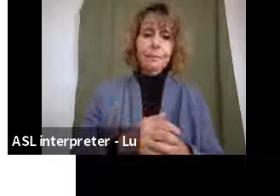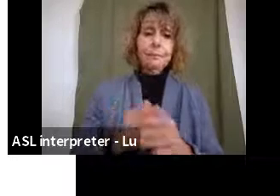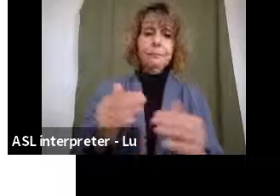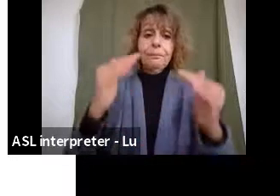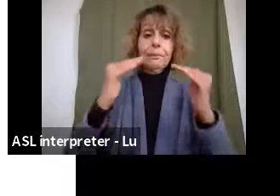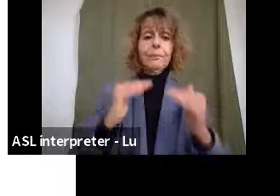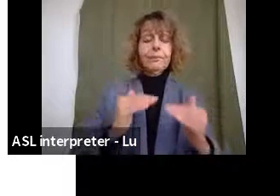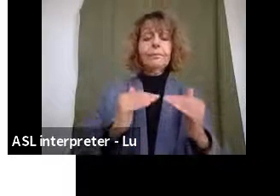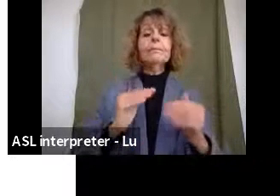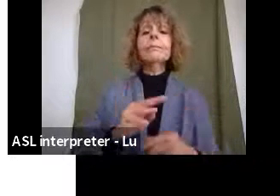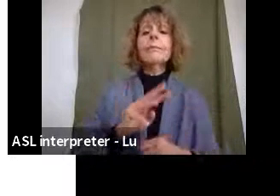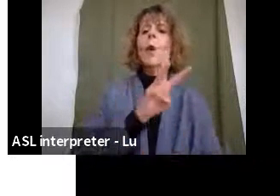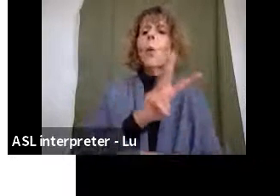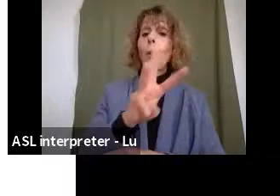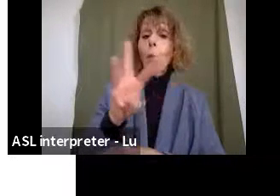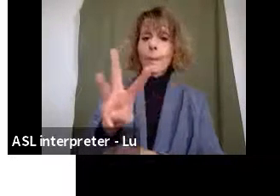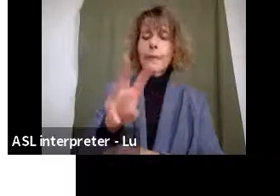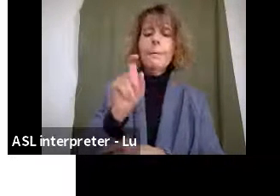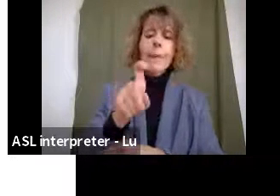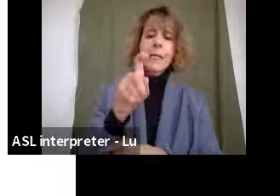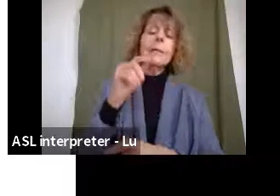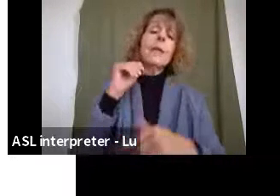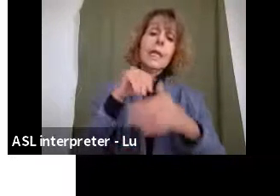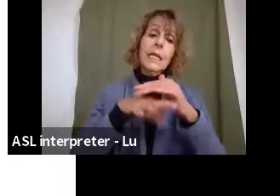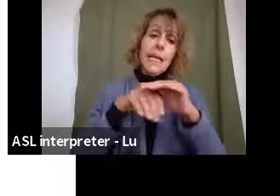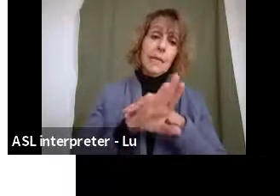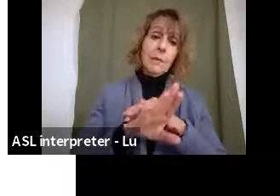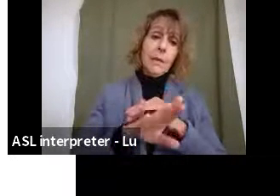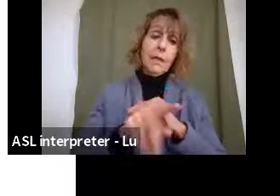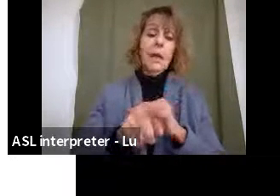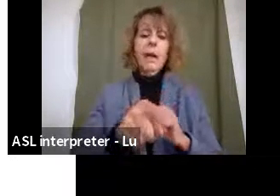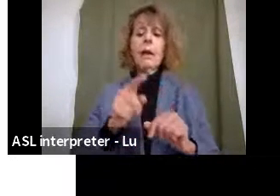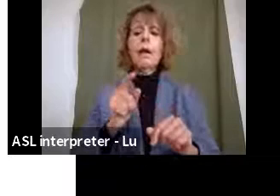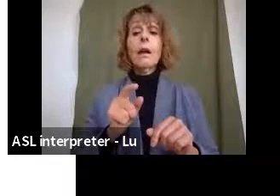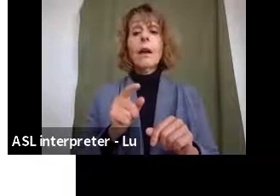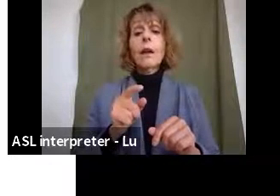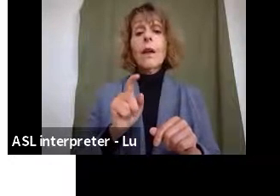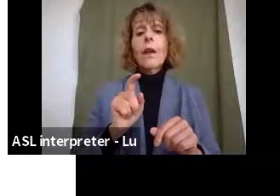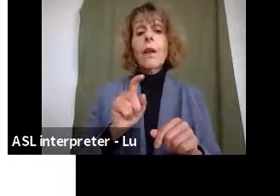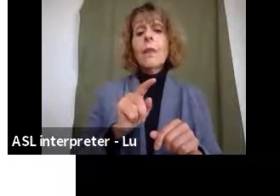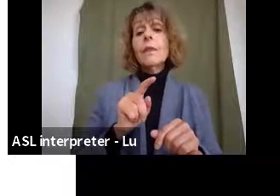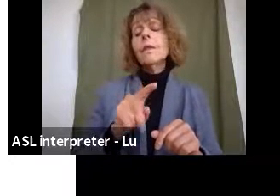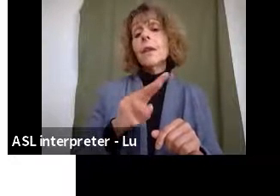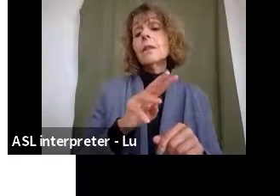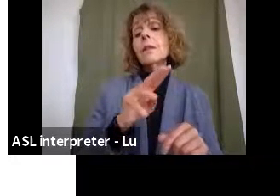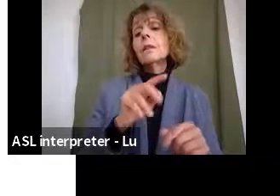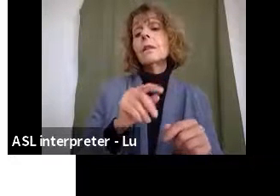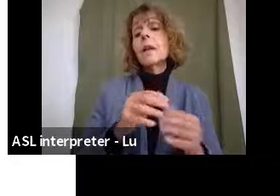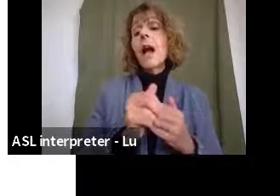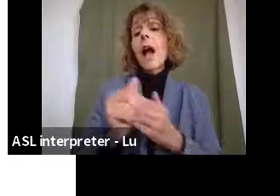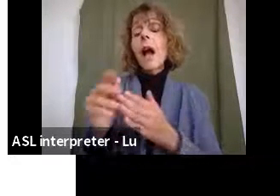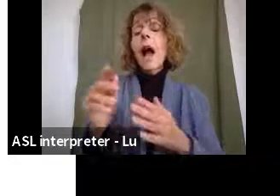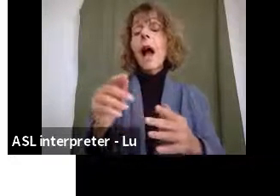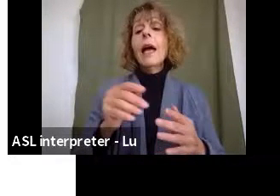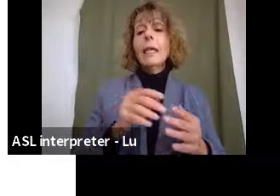as conforming to the Web Content Accessibility Guidelines 2.0. Be